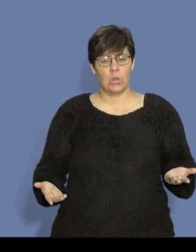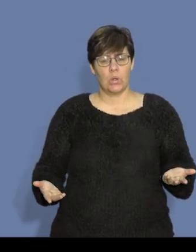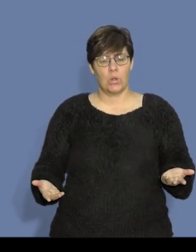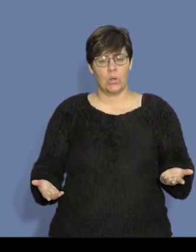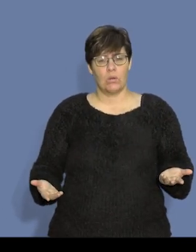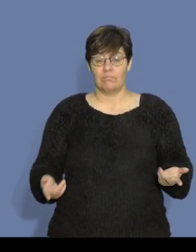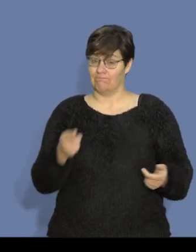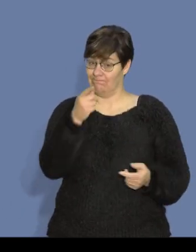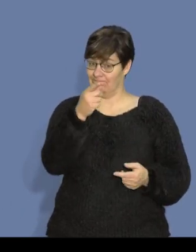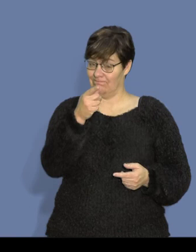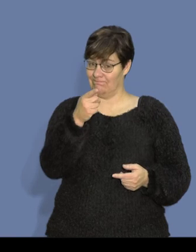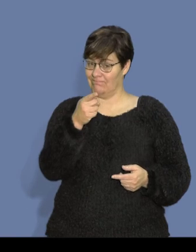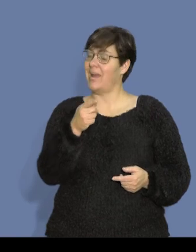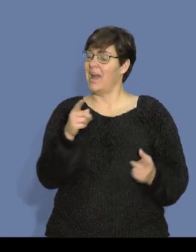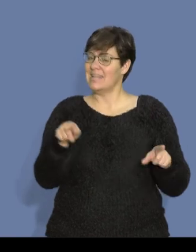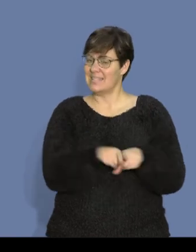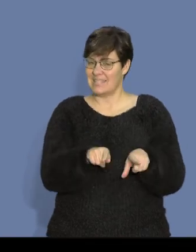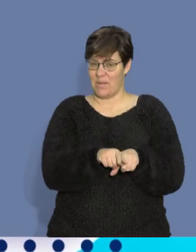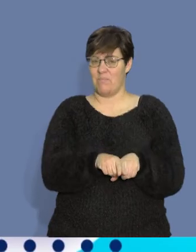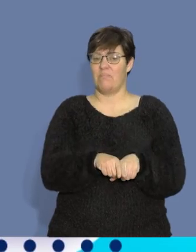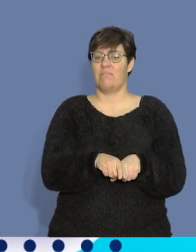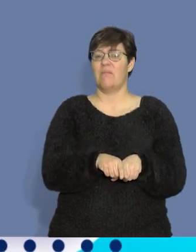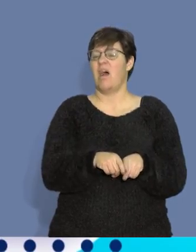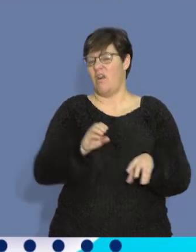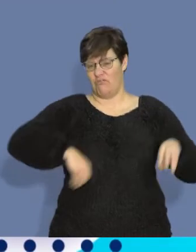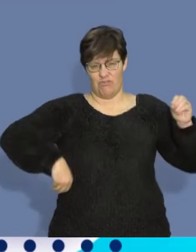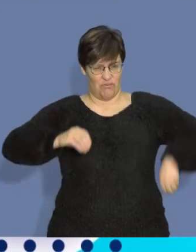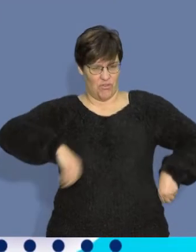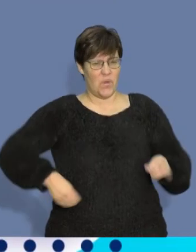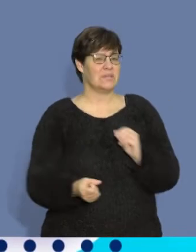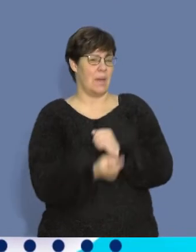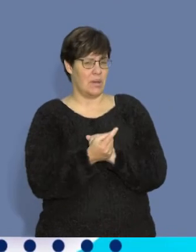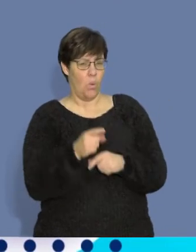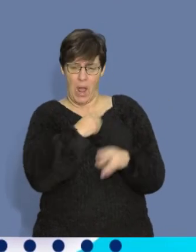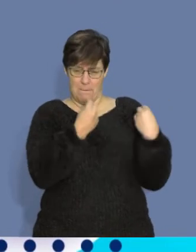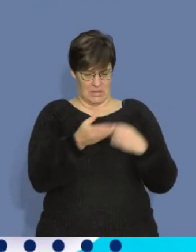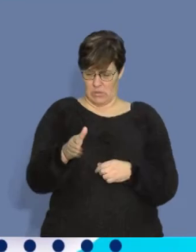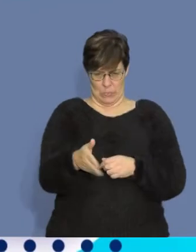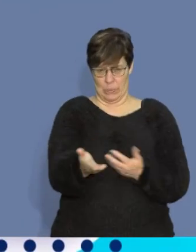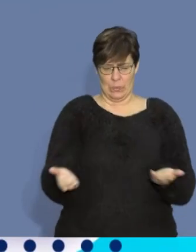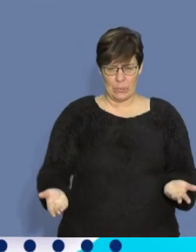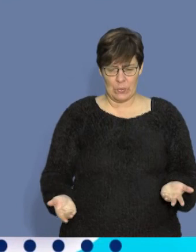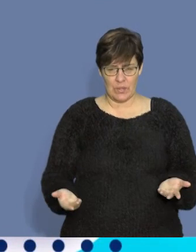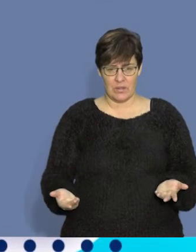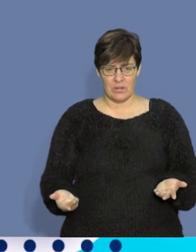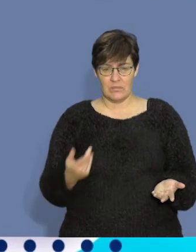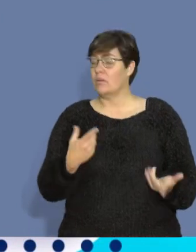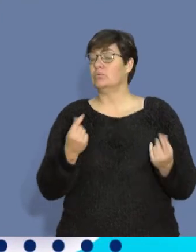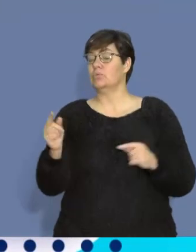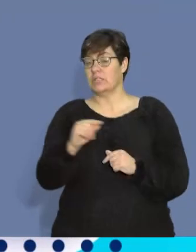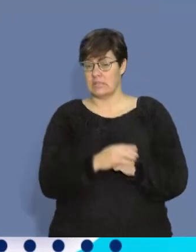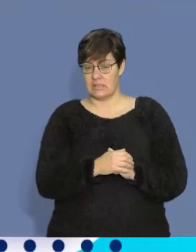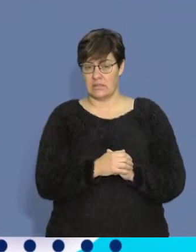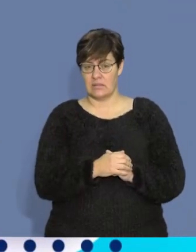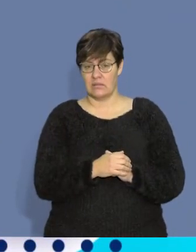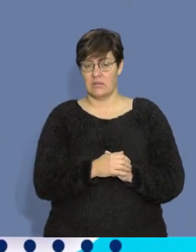exist. Okay, so clearly this is a case of some kind of fraud taking place.